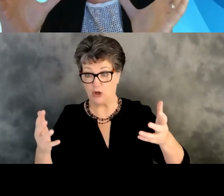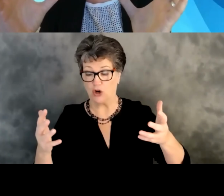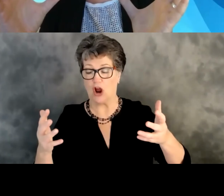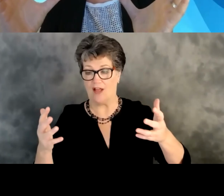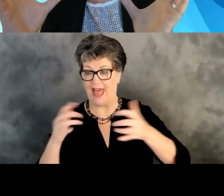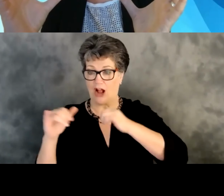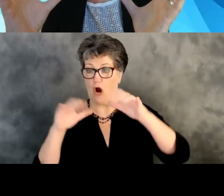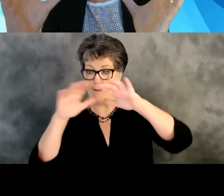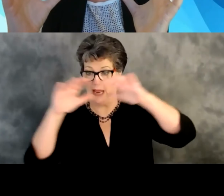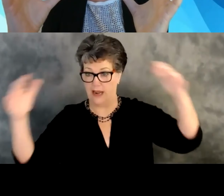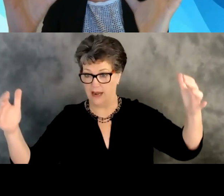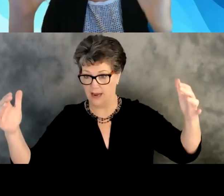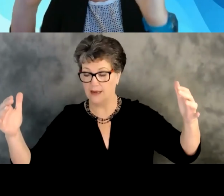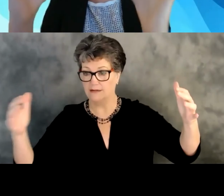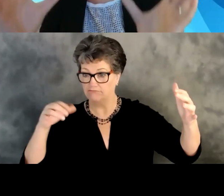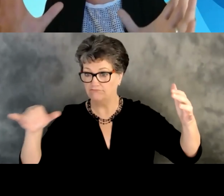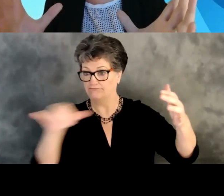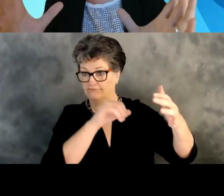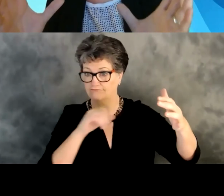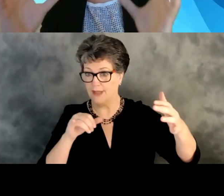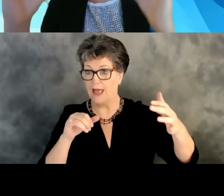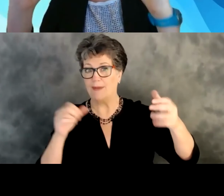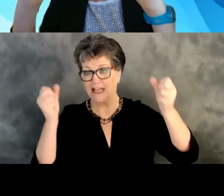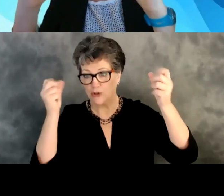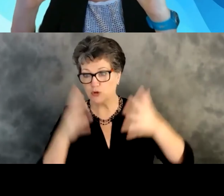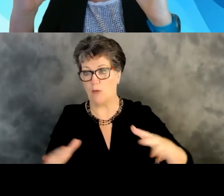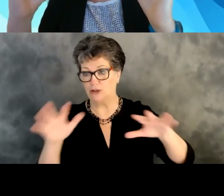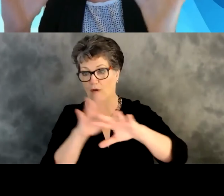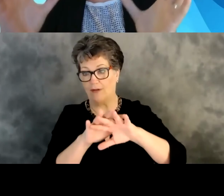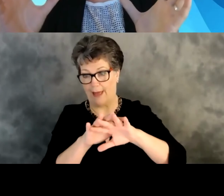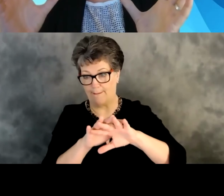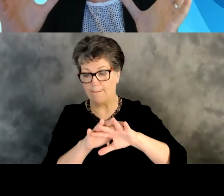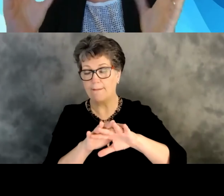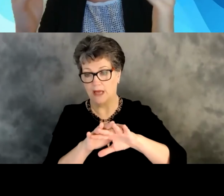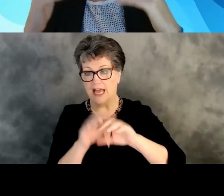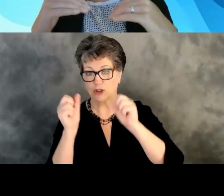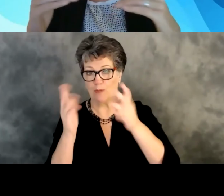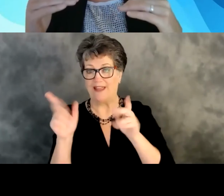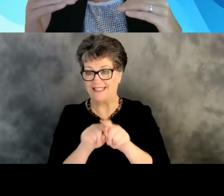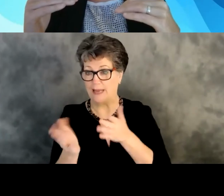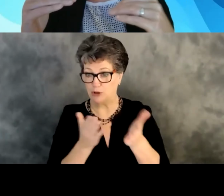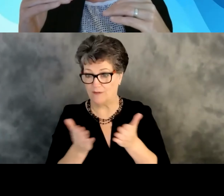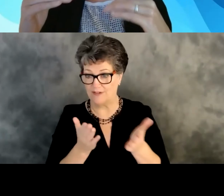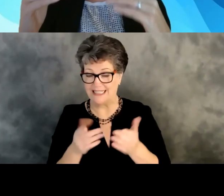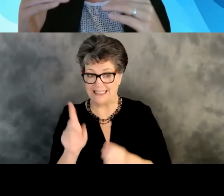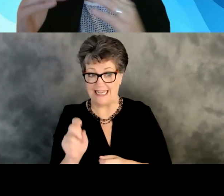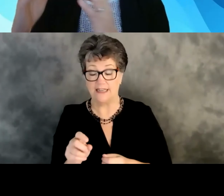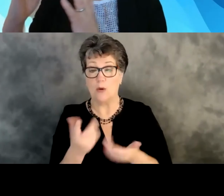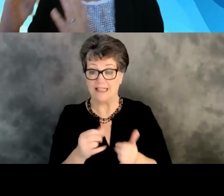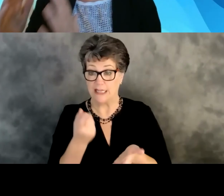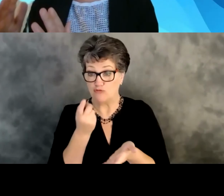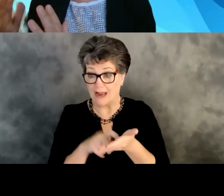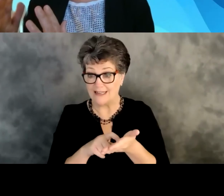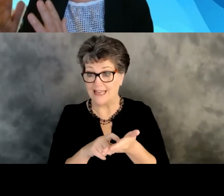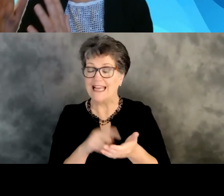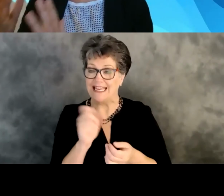aging and disability, because there is so much overlap and so many of the same services, while still recognizing, yes,